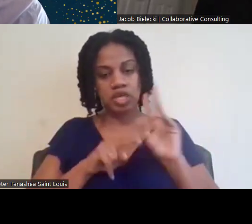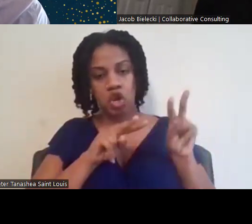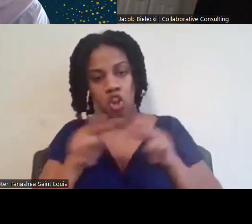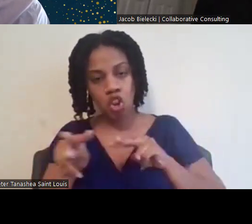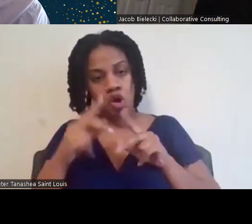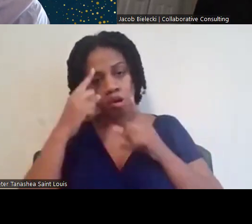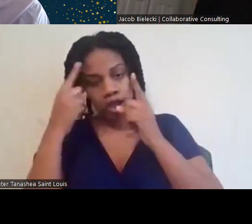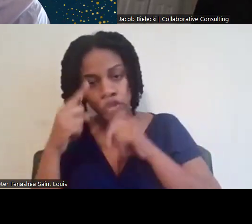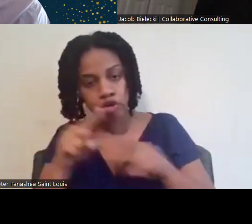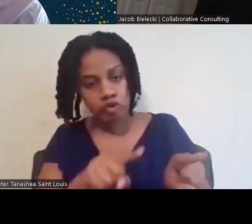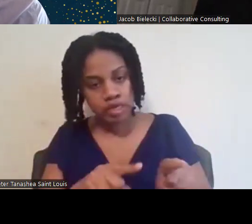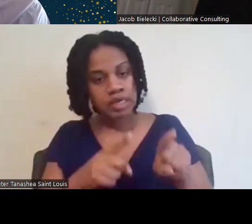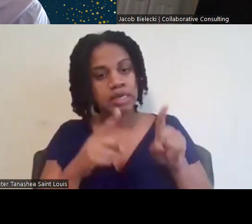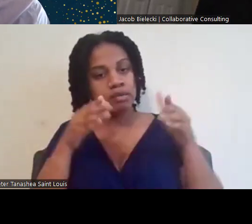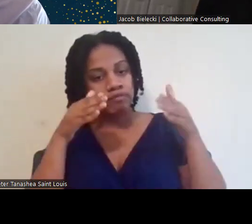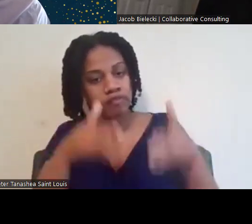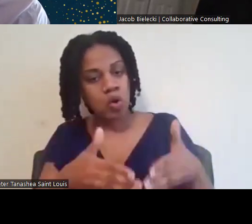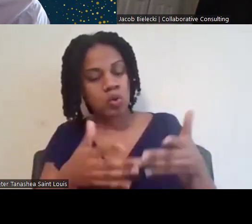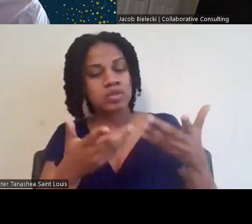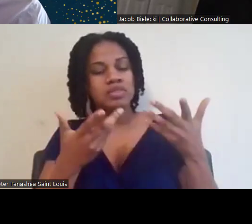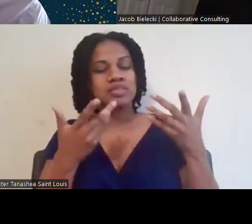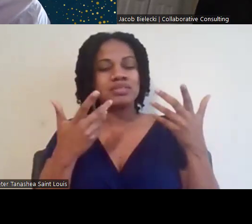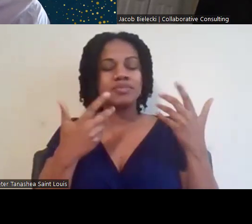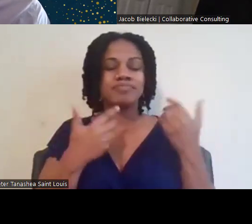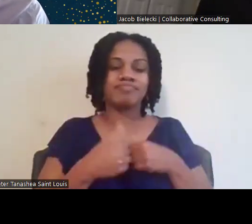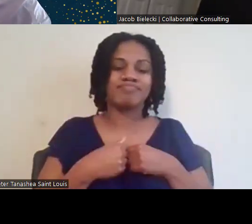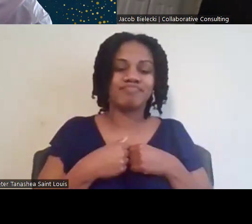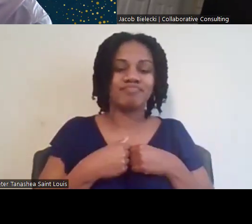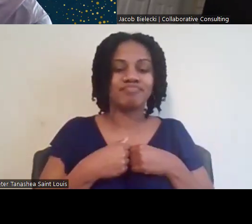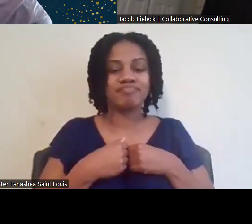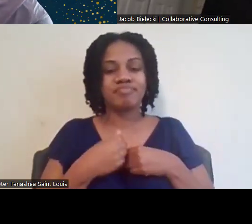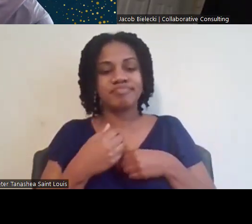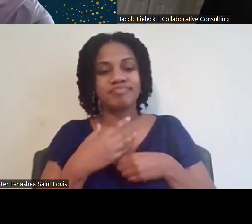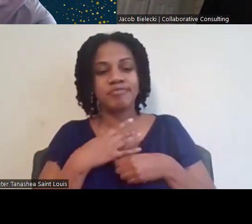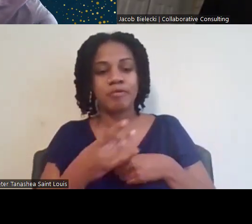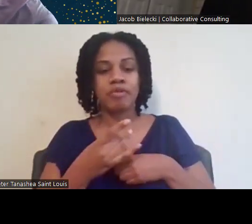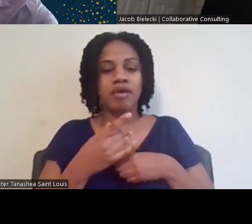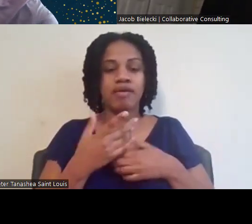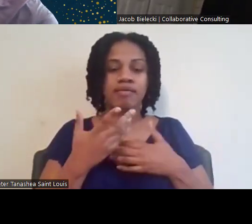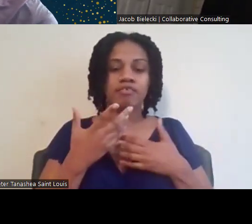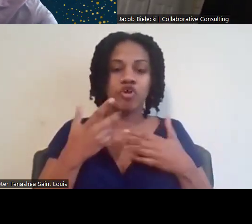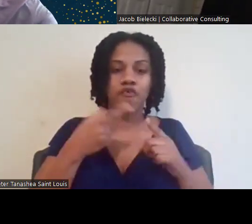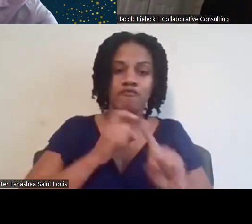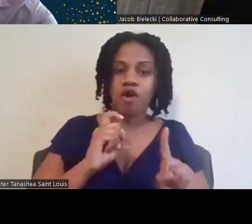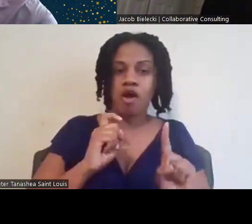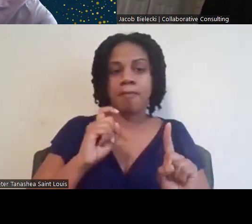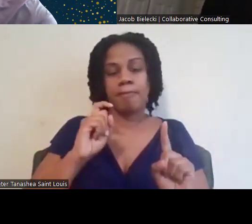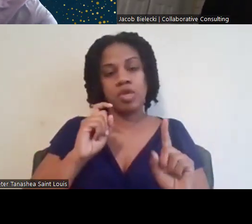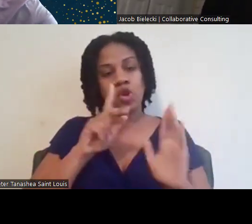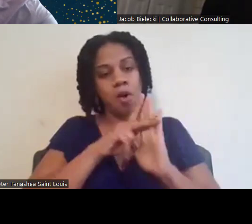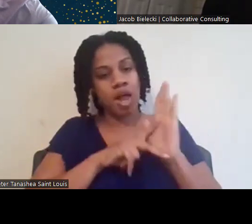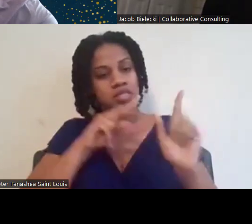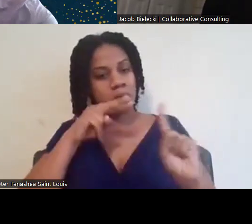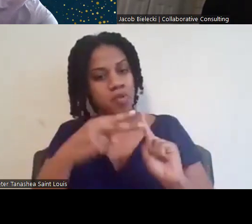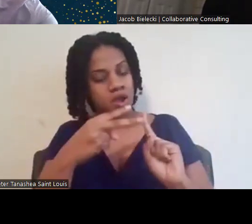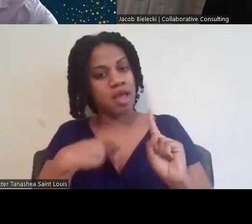and one accord on, we would focus on? Or I guess I'm just trying to, would like to just wonder from a policy perspective, because I think this is absolutely amazing,